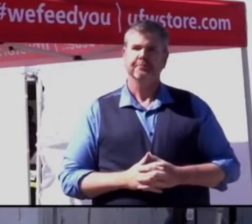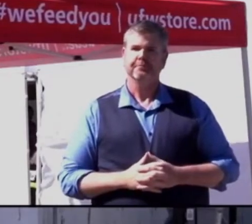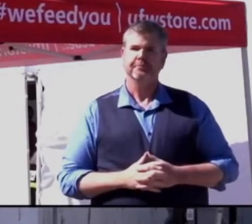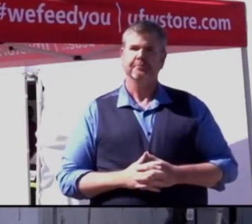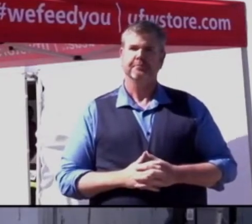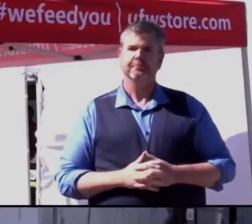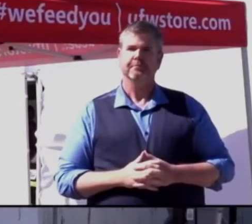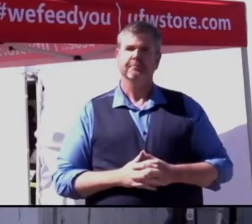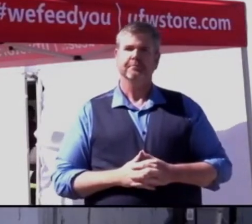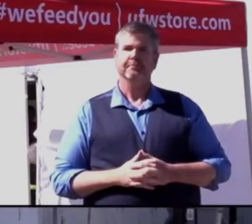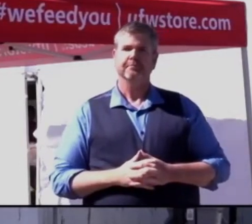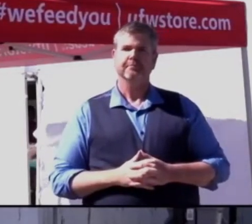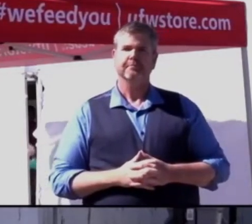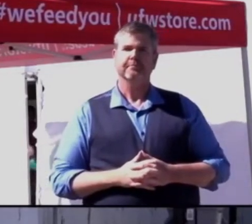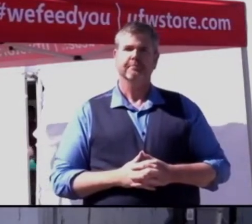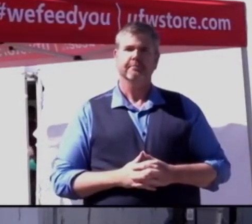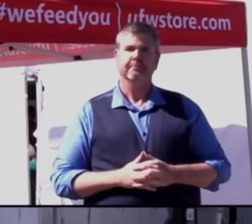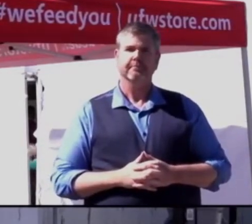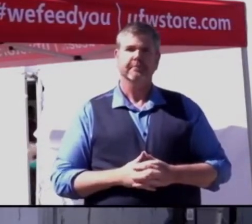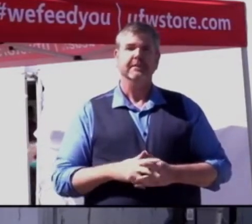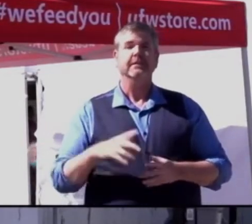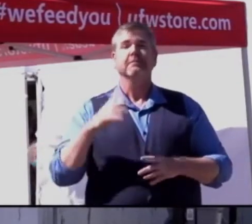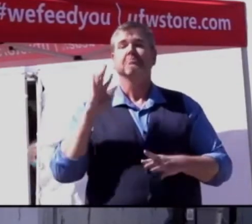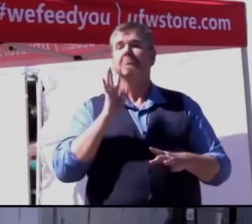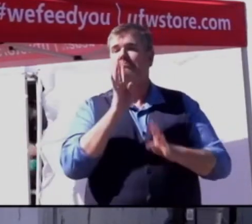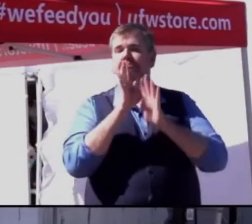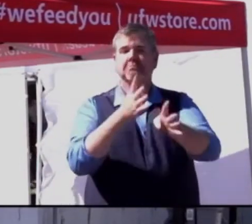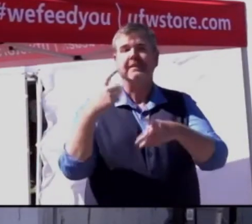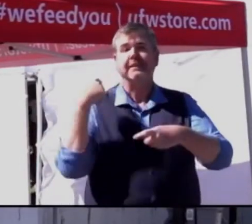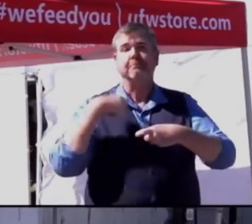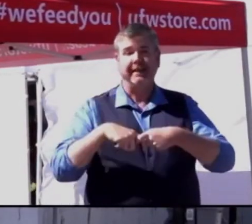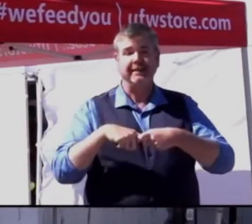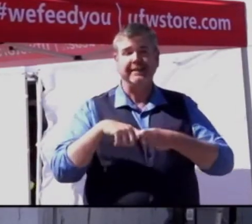finally vaccinating farm workers in Santa